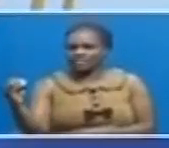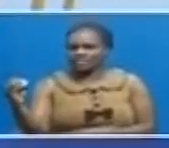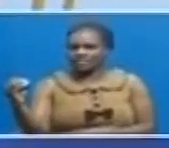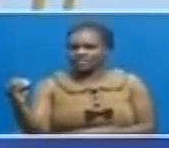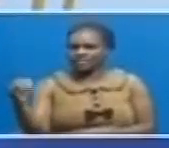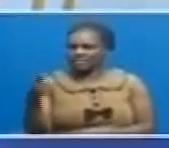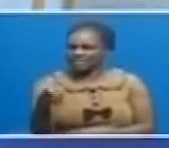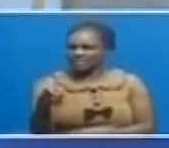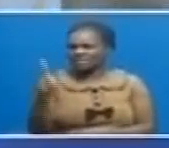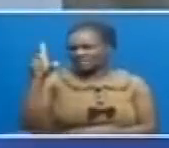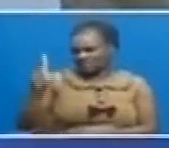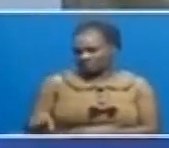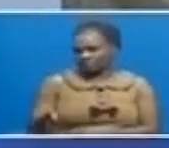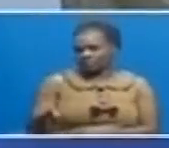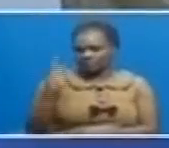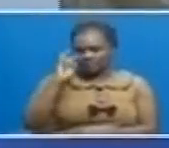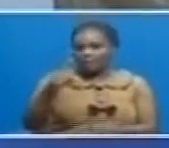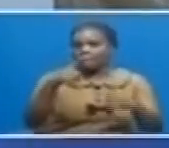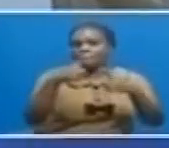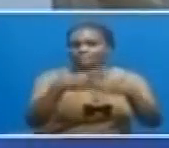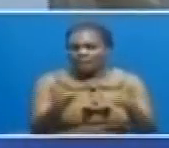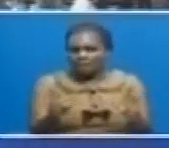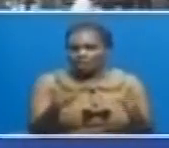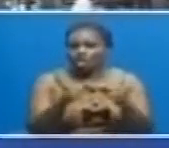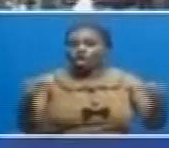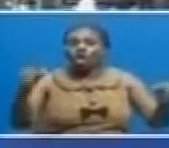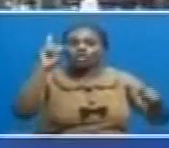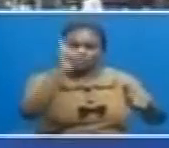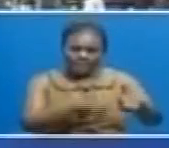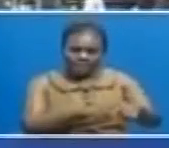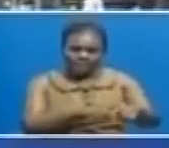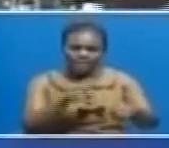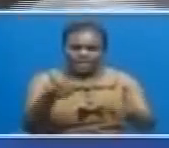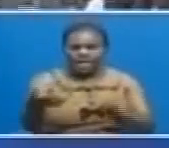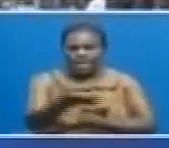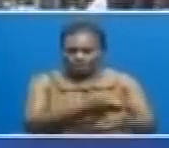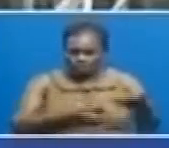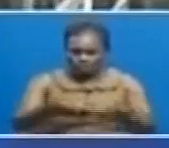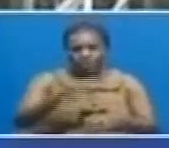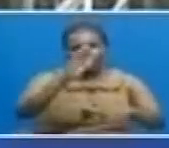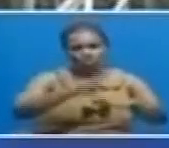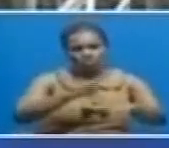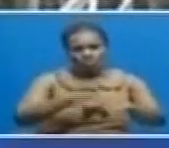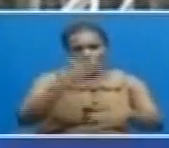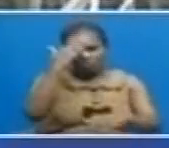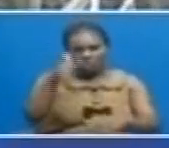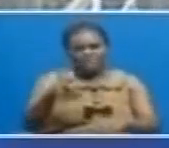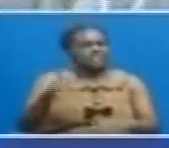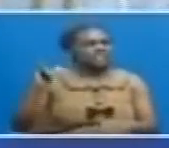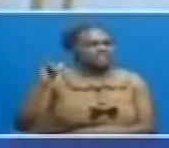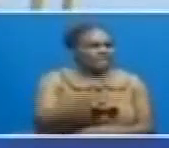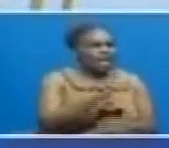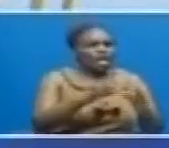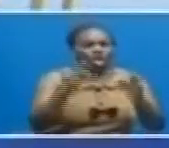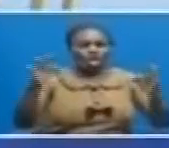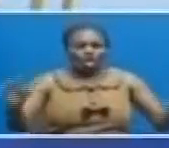price that appears steep at first glance. However, in the long term, it makes economic sense since the silo is durable and